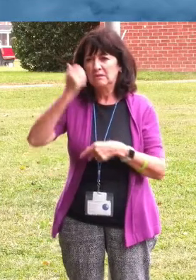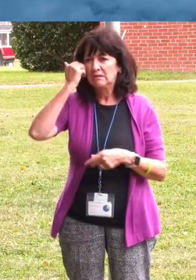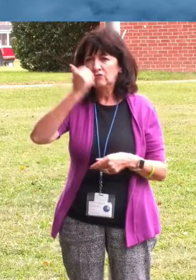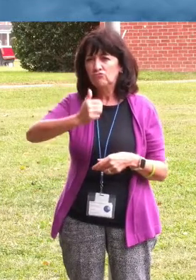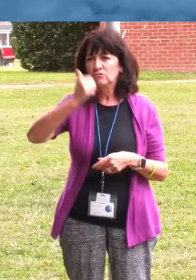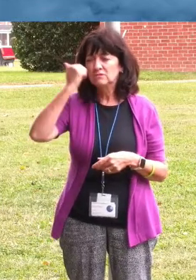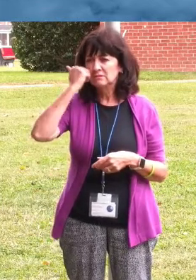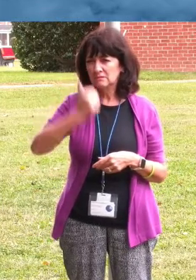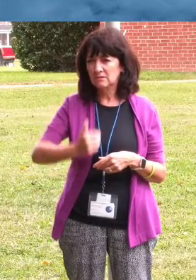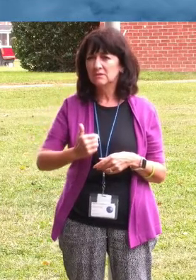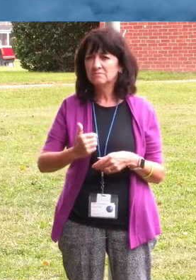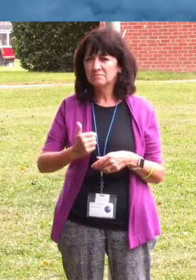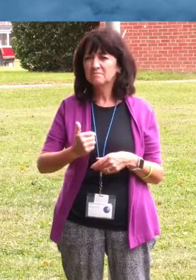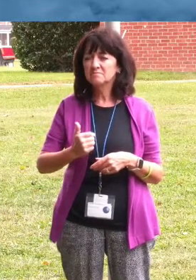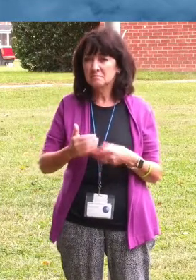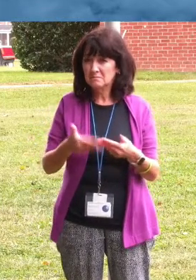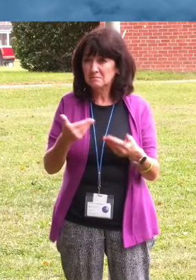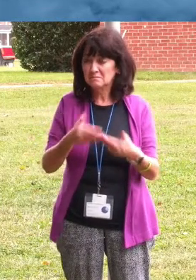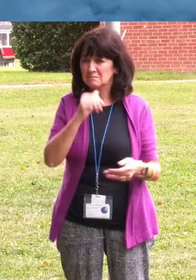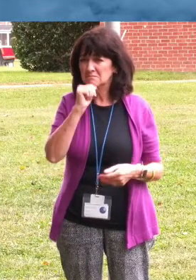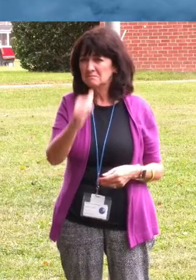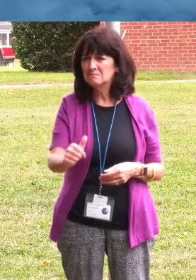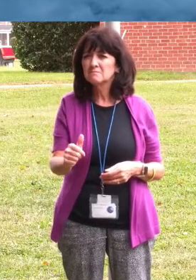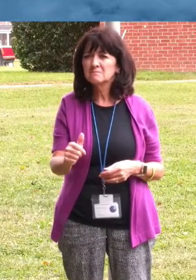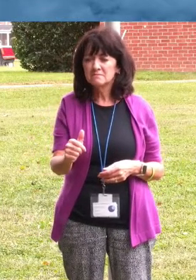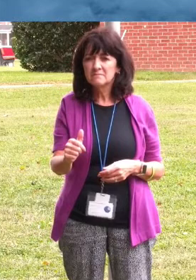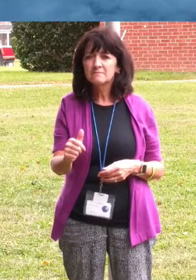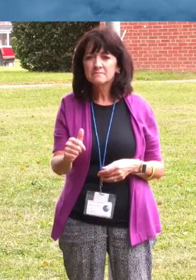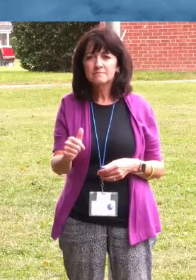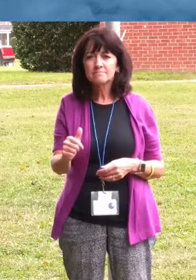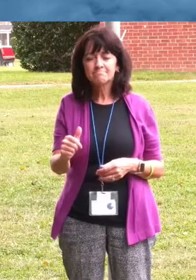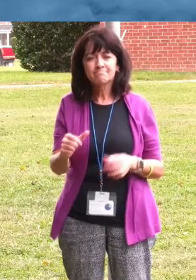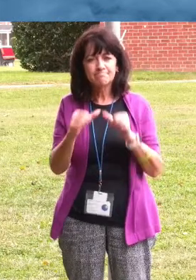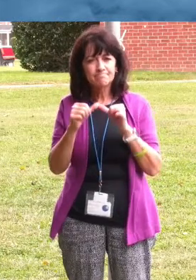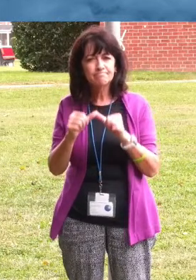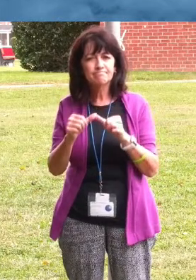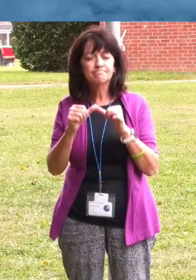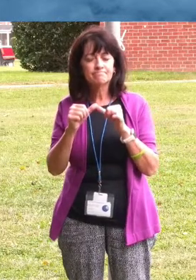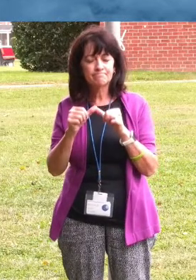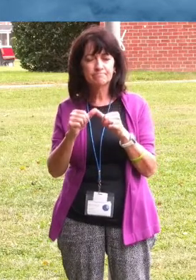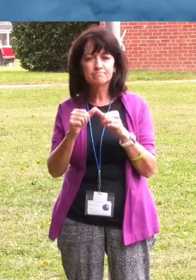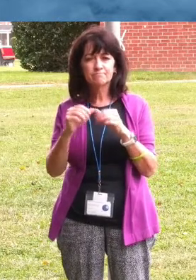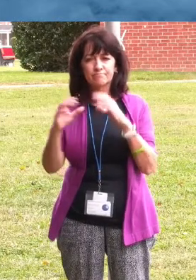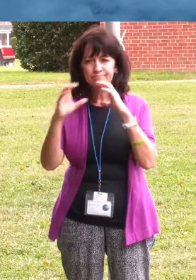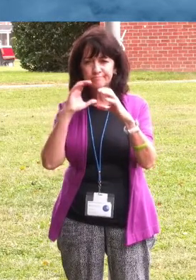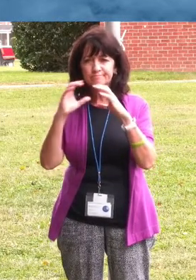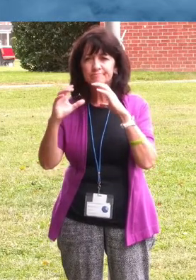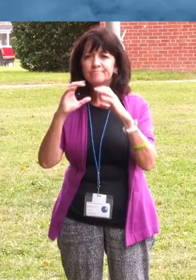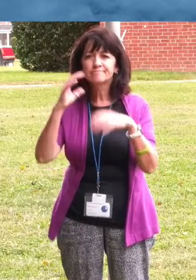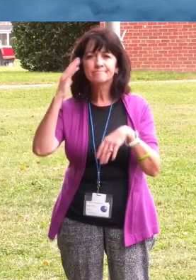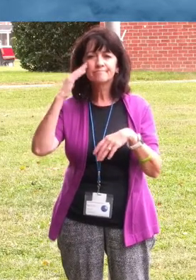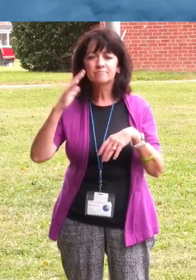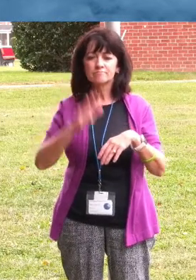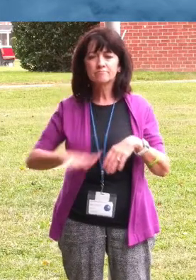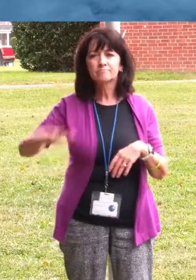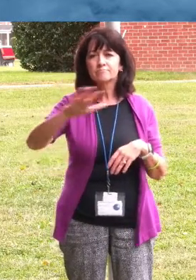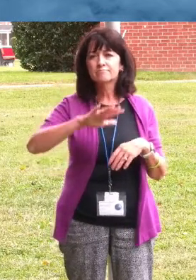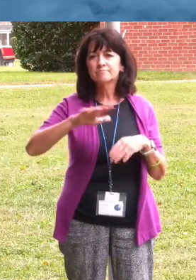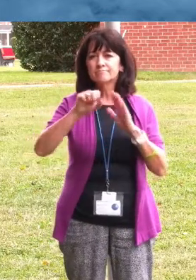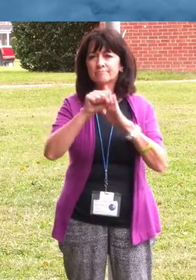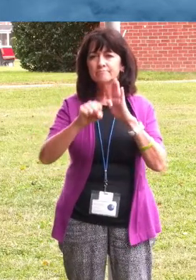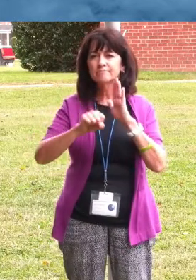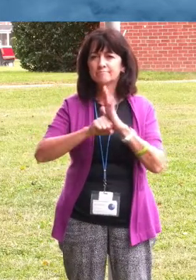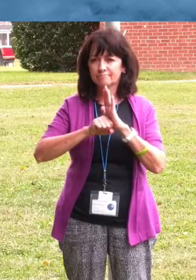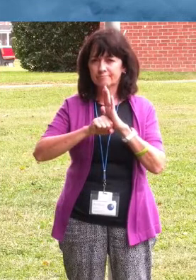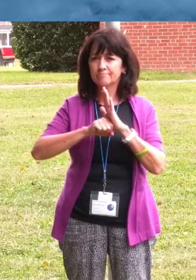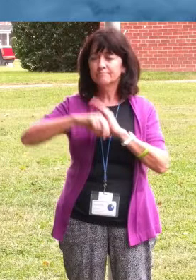difficult. We are in constant communication with the hospital system across our state, with other healthcare